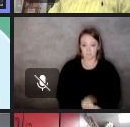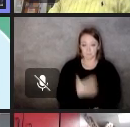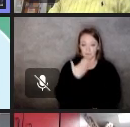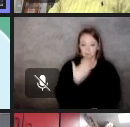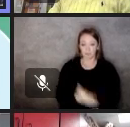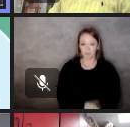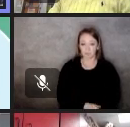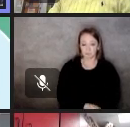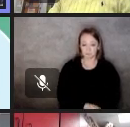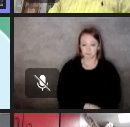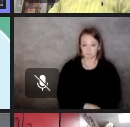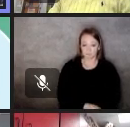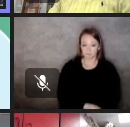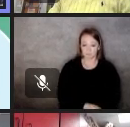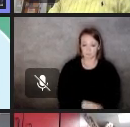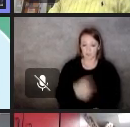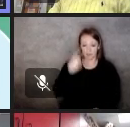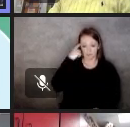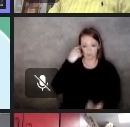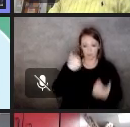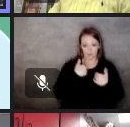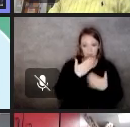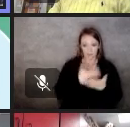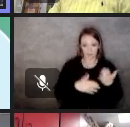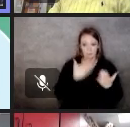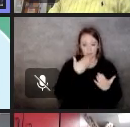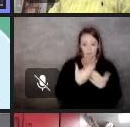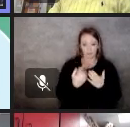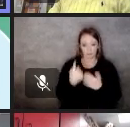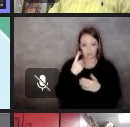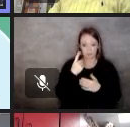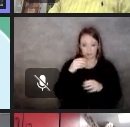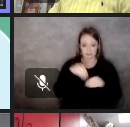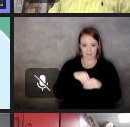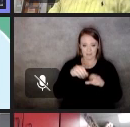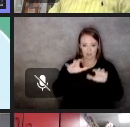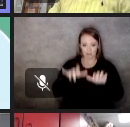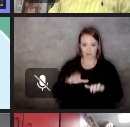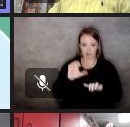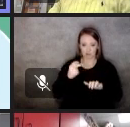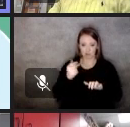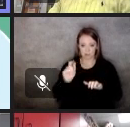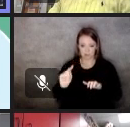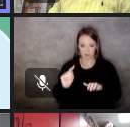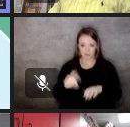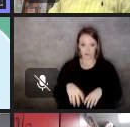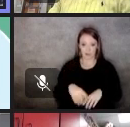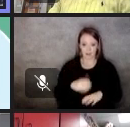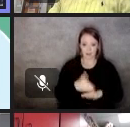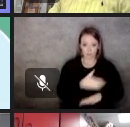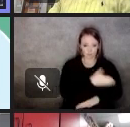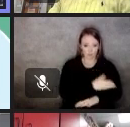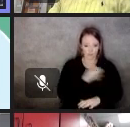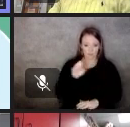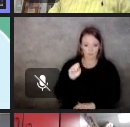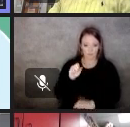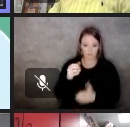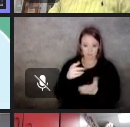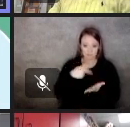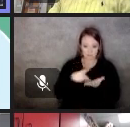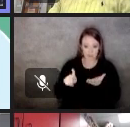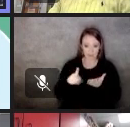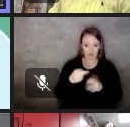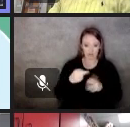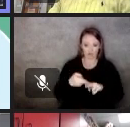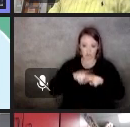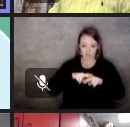I think you've got some good ones, Susan Sintra. Clearly, improving salaries is a huge one, and increasing planning time. Protecting our